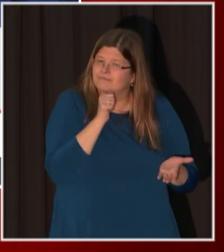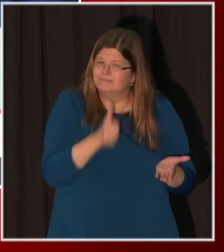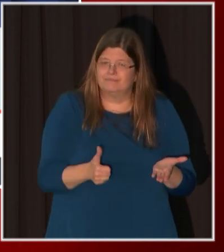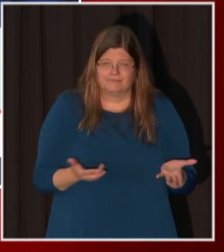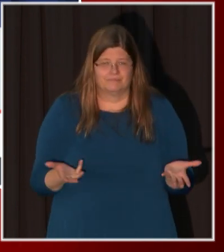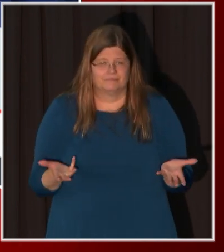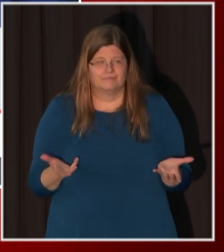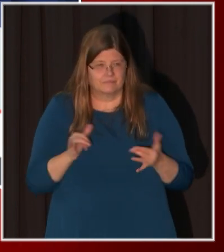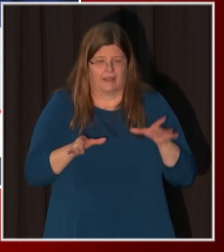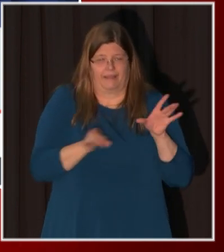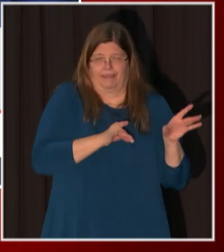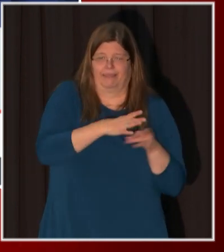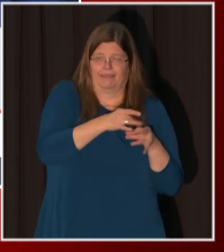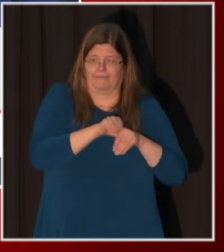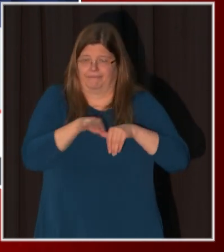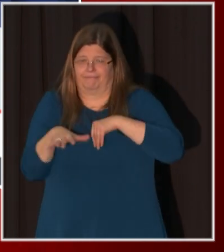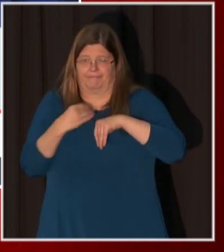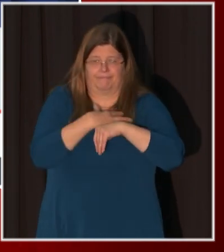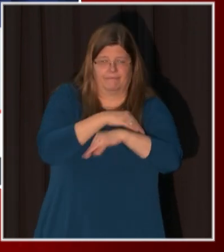aggressively as we would like.